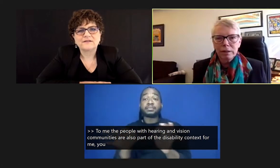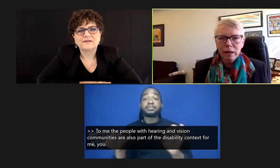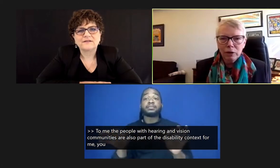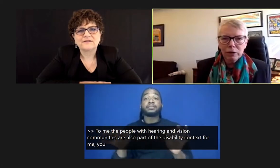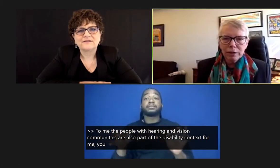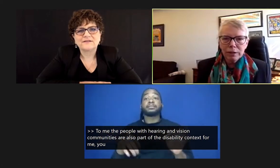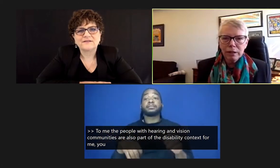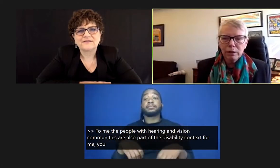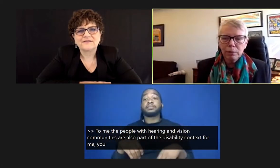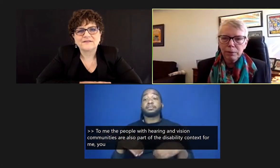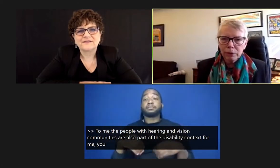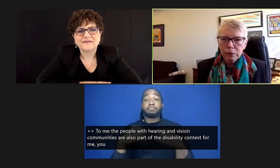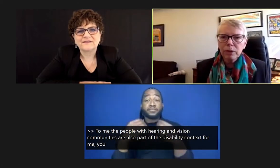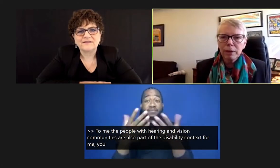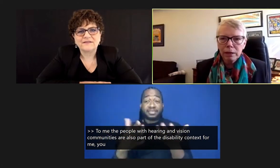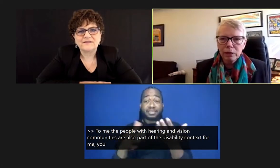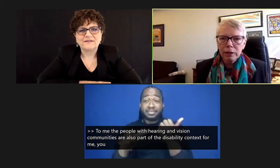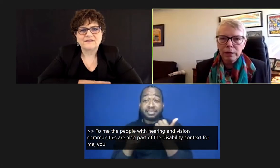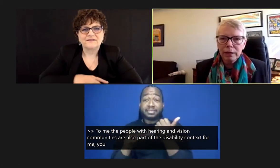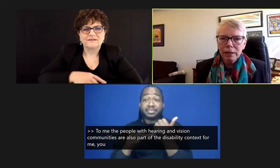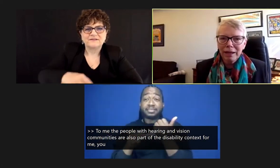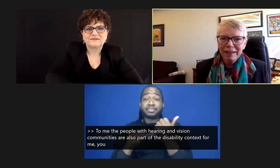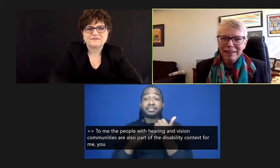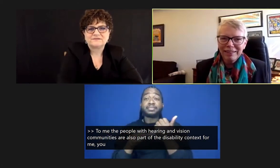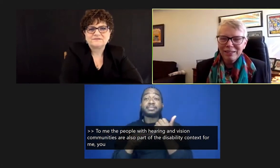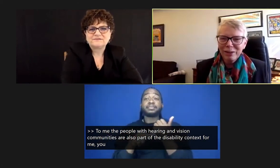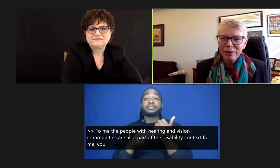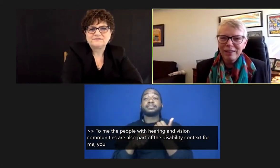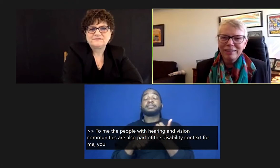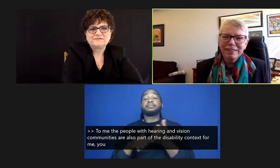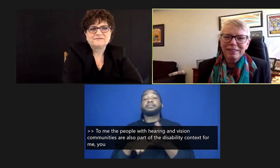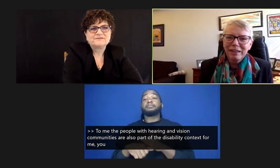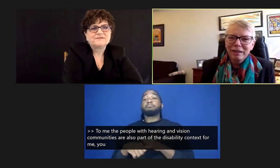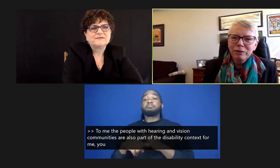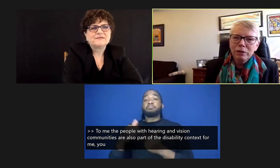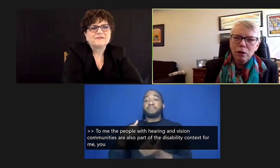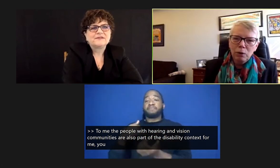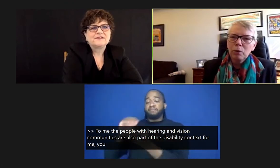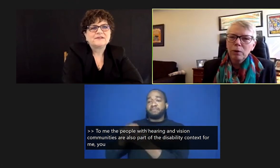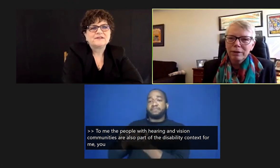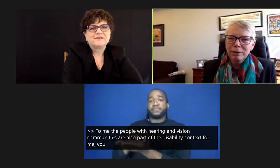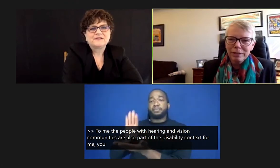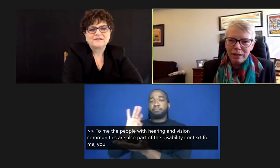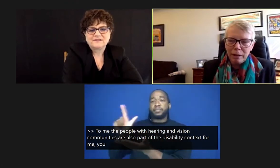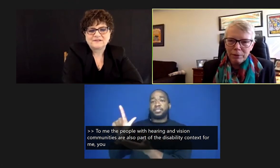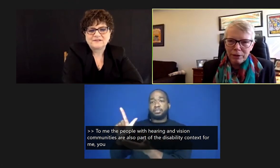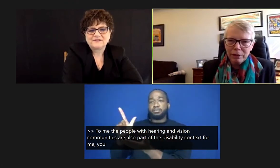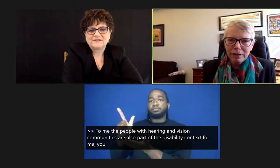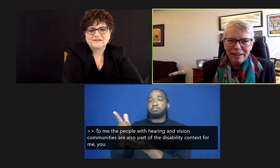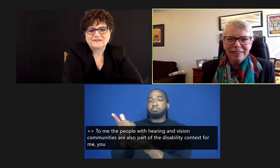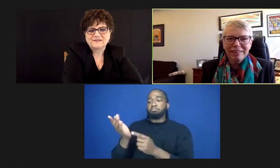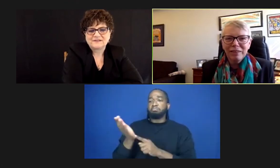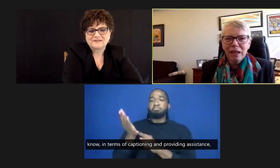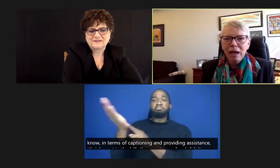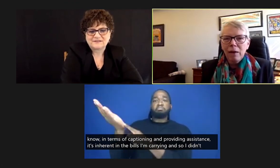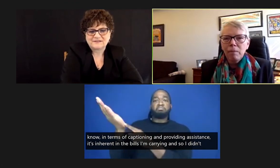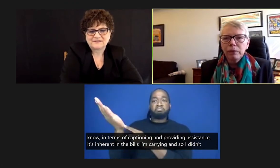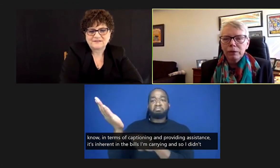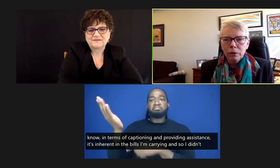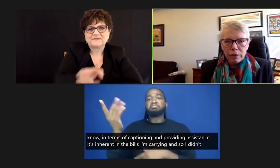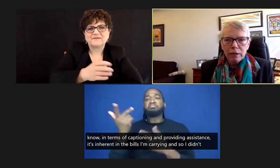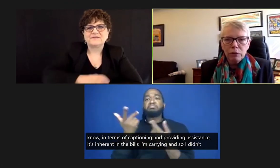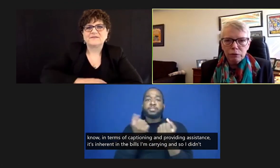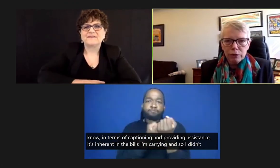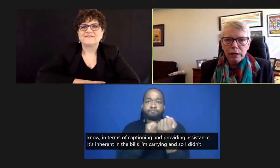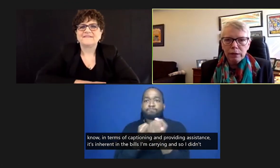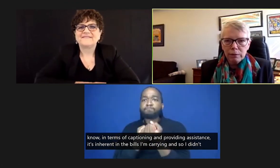it's inherent in the bills I'm carrying. And so I didn't even know there was a gap there.